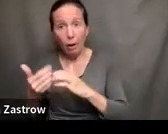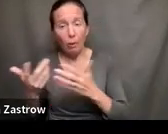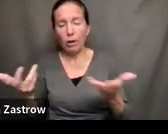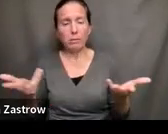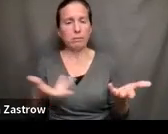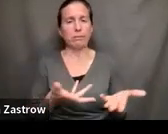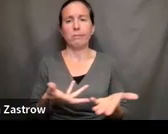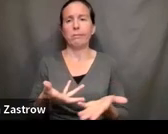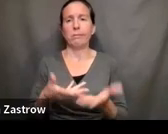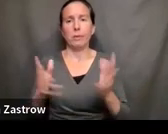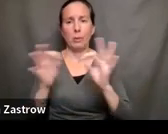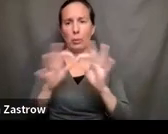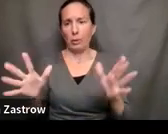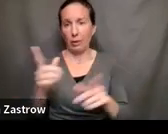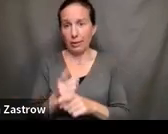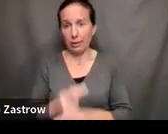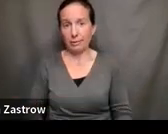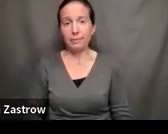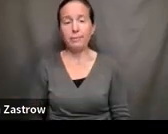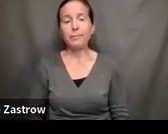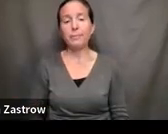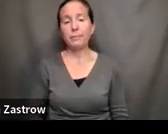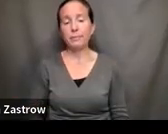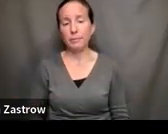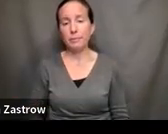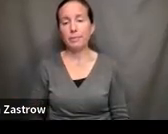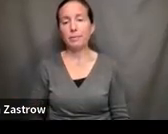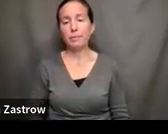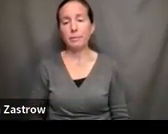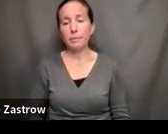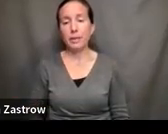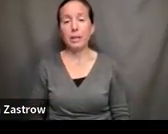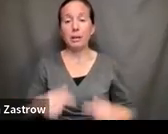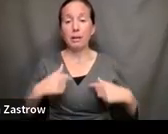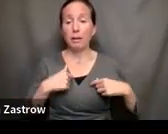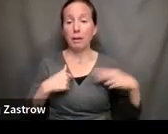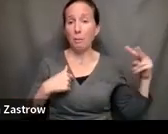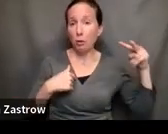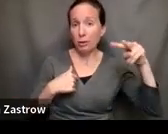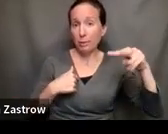you're expecting, right? If you're looking at it two different ways,